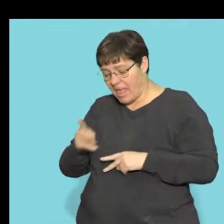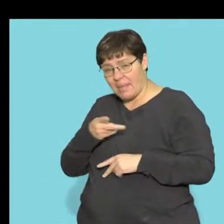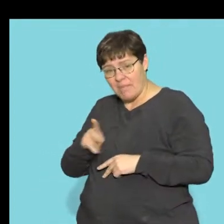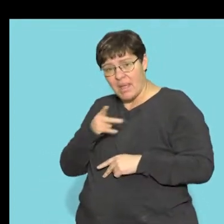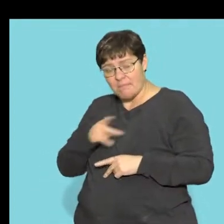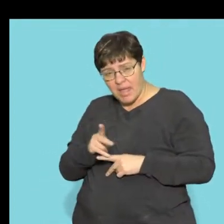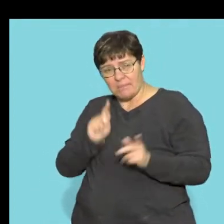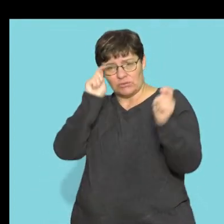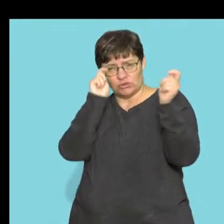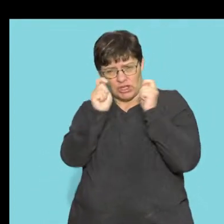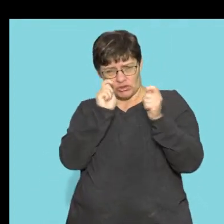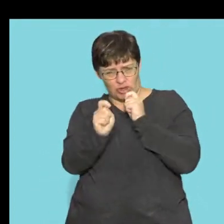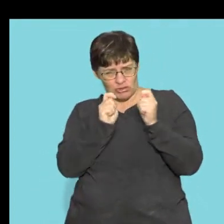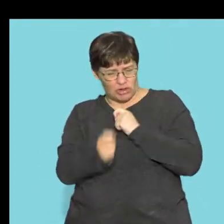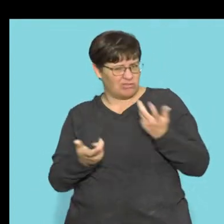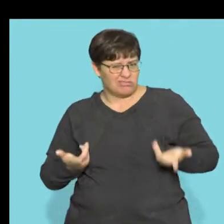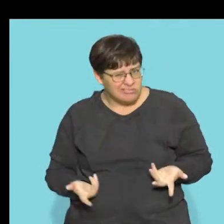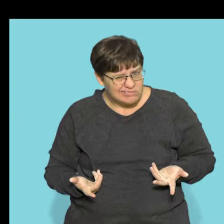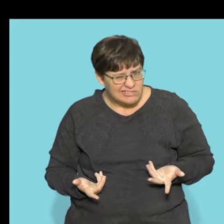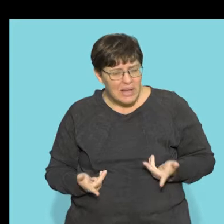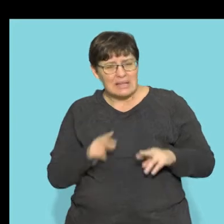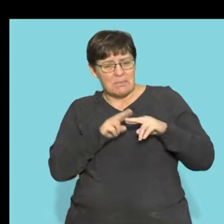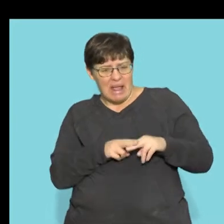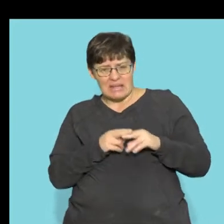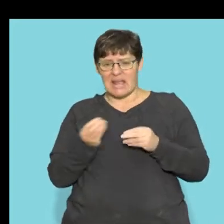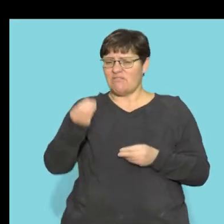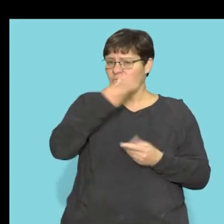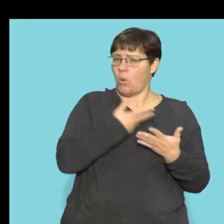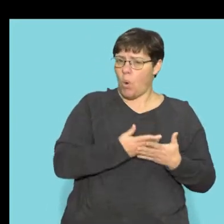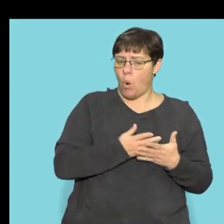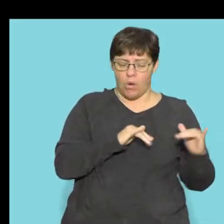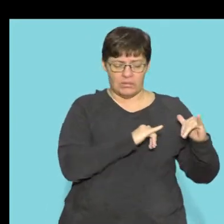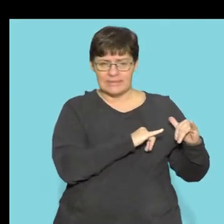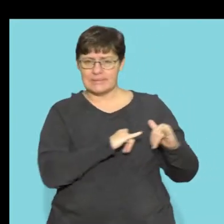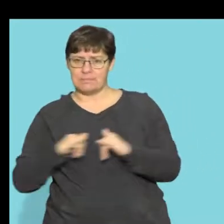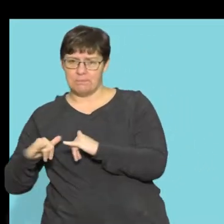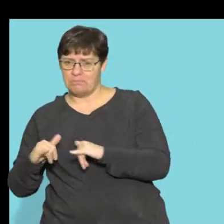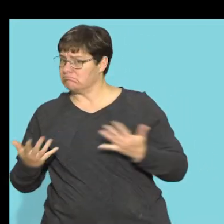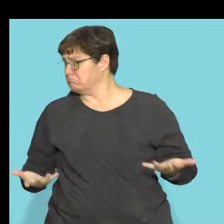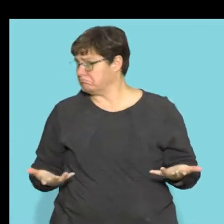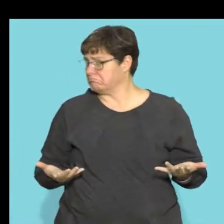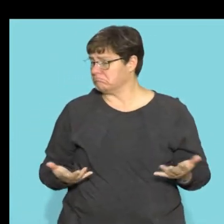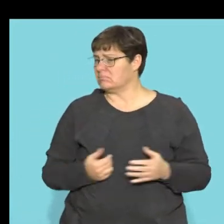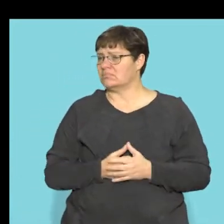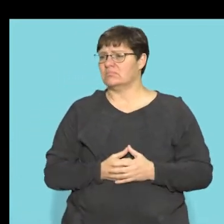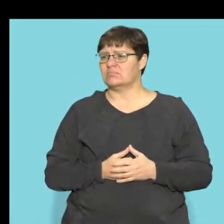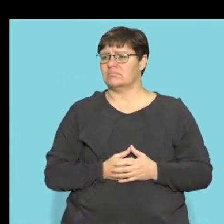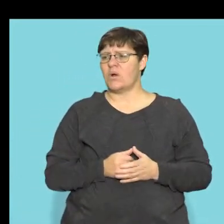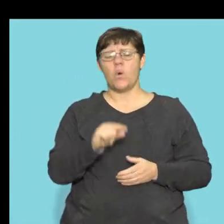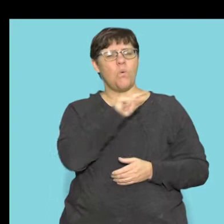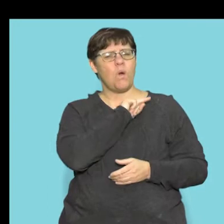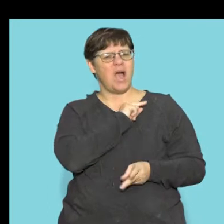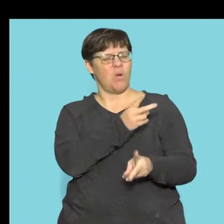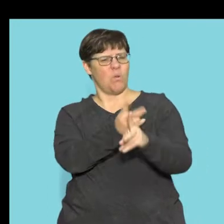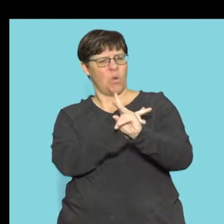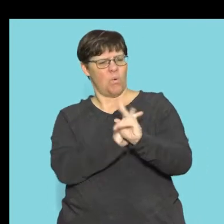they then change depending on inflation, or does it stay the same throughout? Also, why do people take